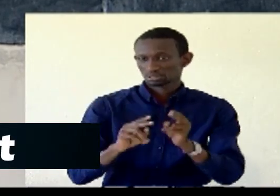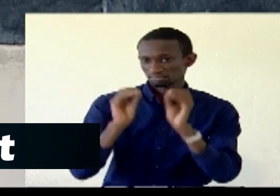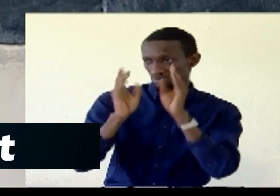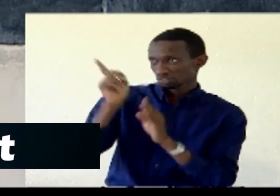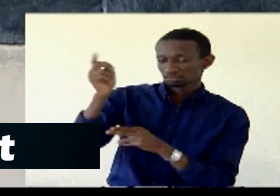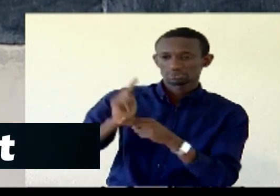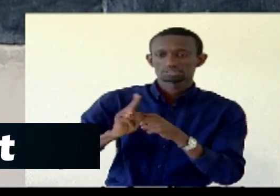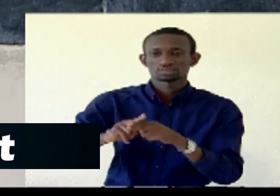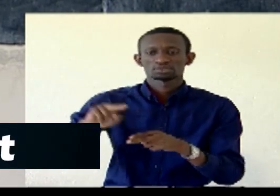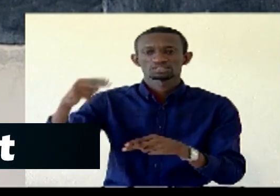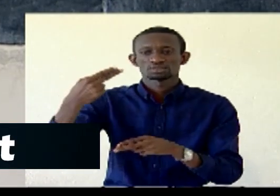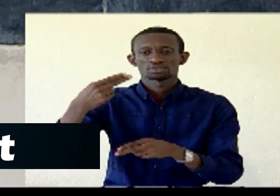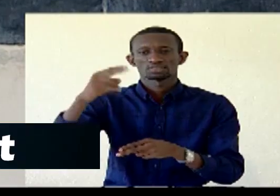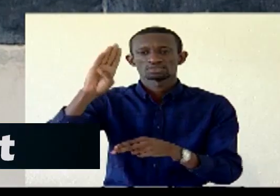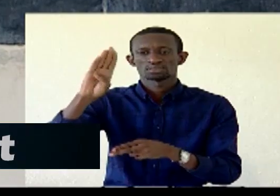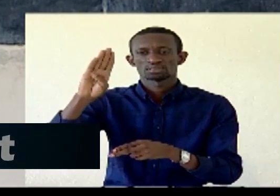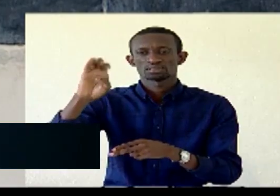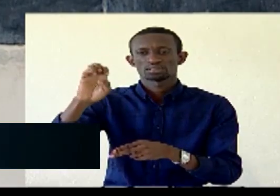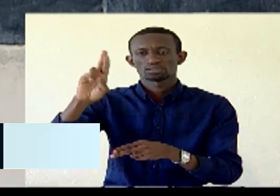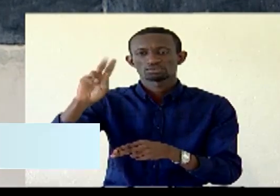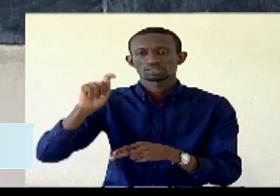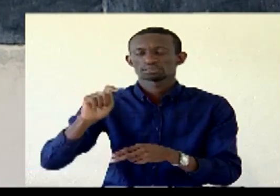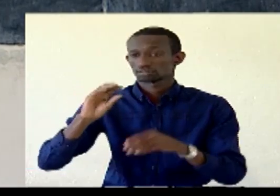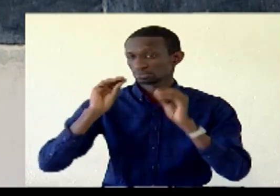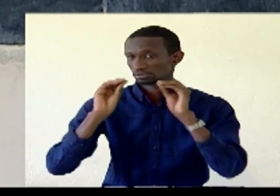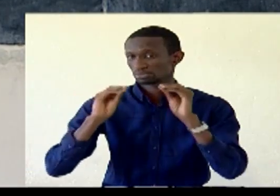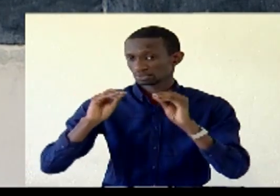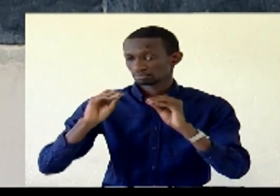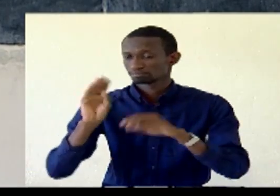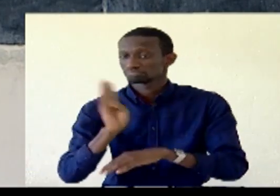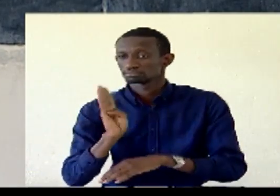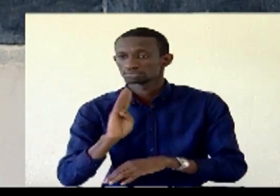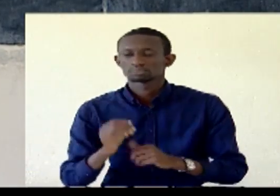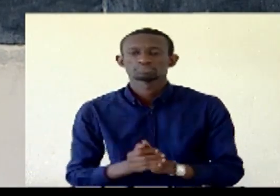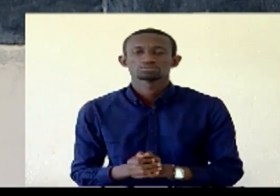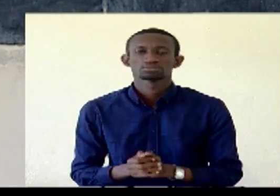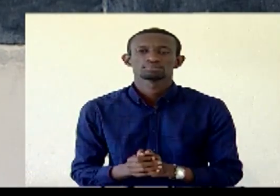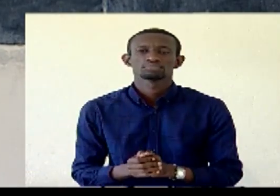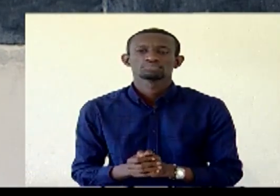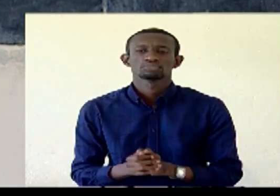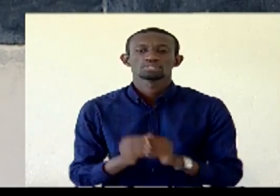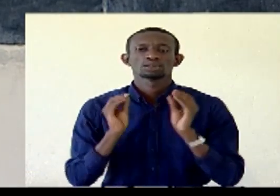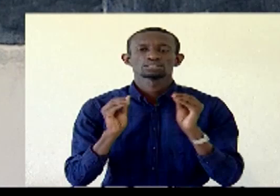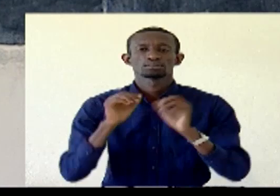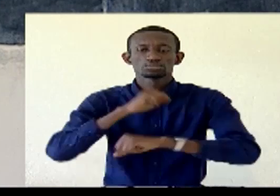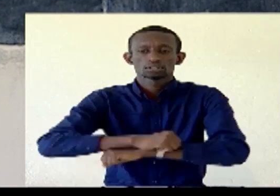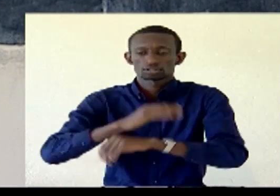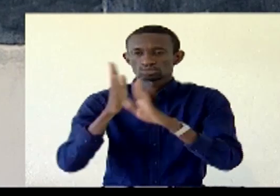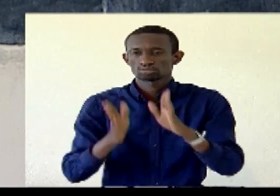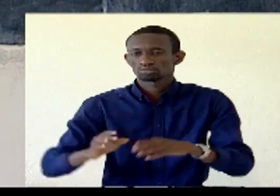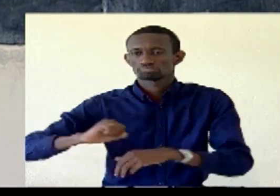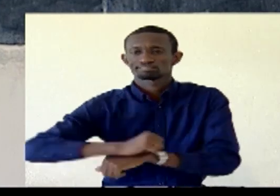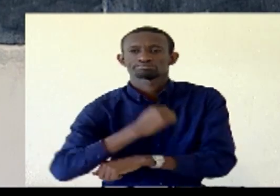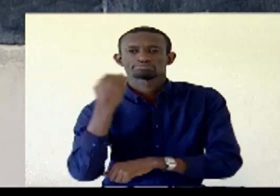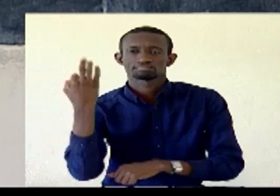lesson 2 of biology. And the biology of today is going for senior 2 and the